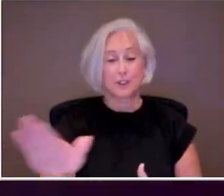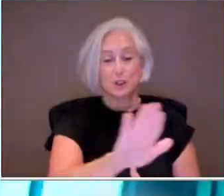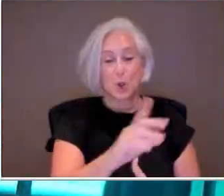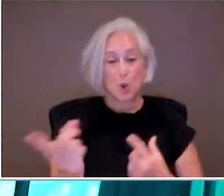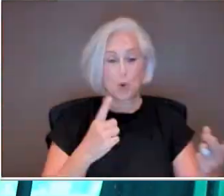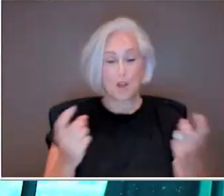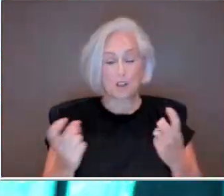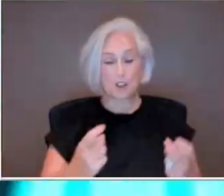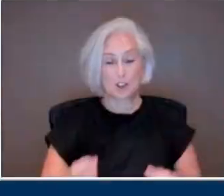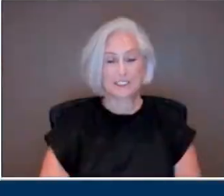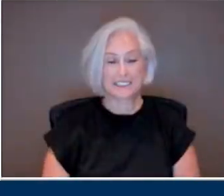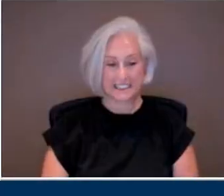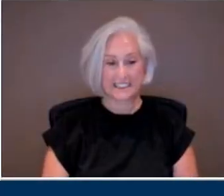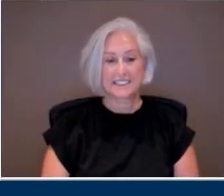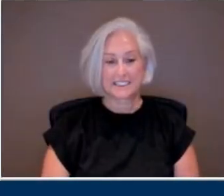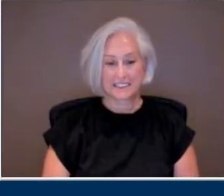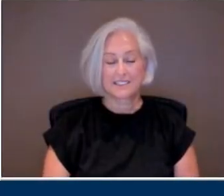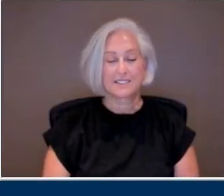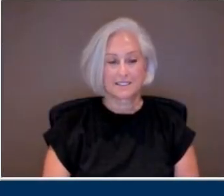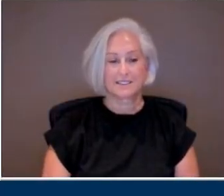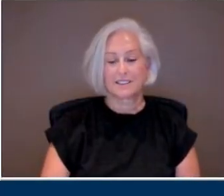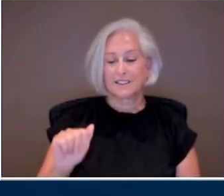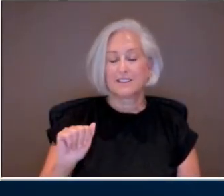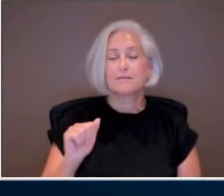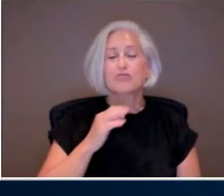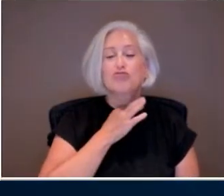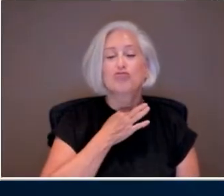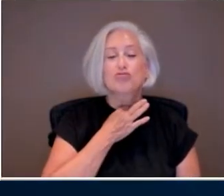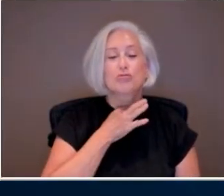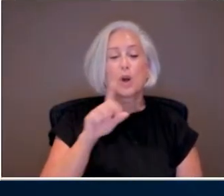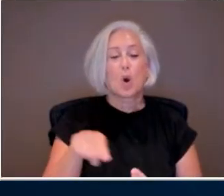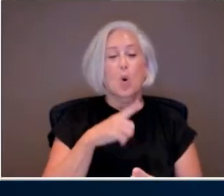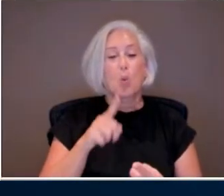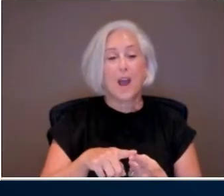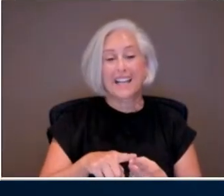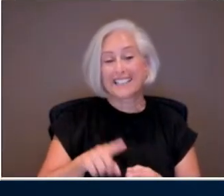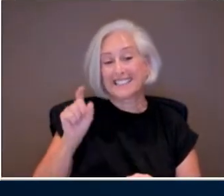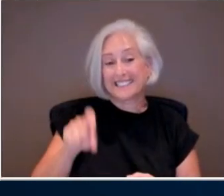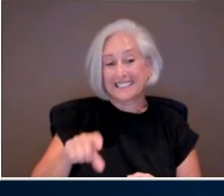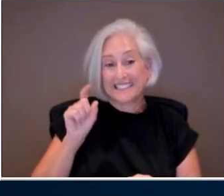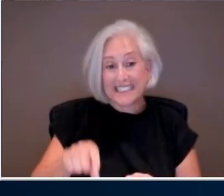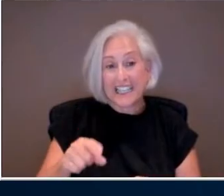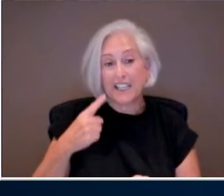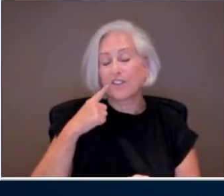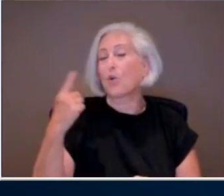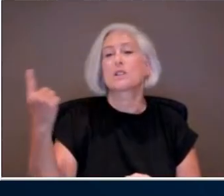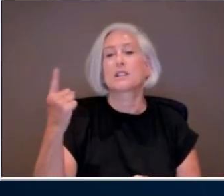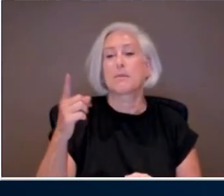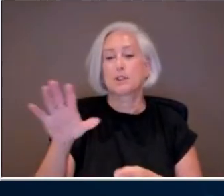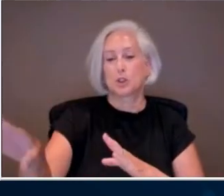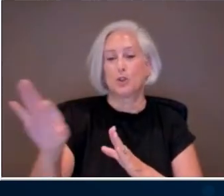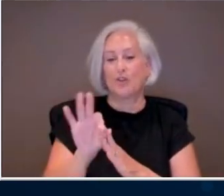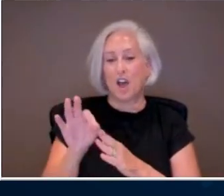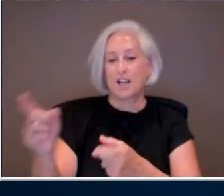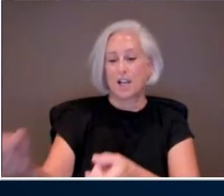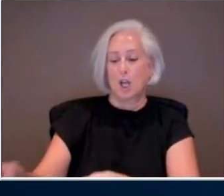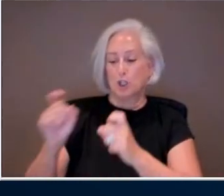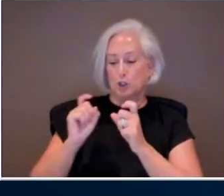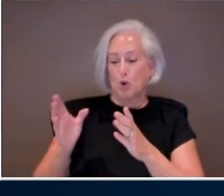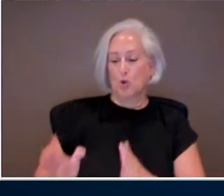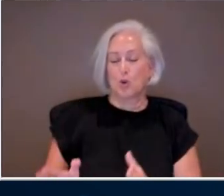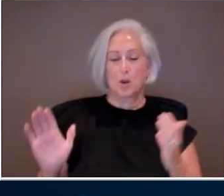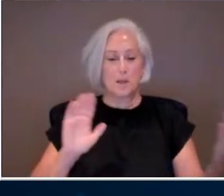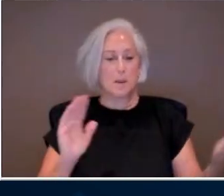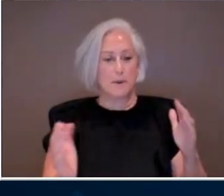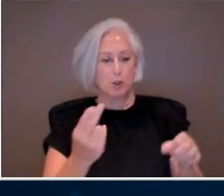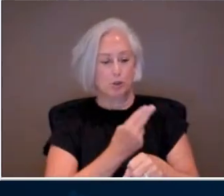and comments. Angie wants to know, when is it necessary for someone to find a donor versus the use of their own cells? Well, Dr. Abdallah.